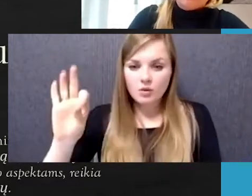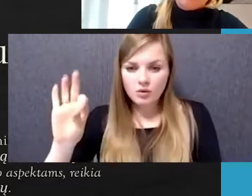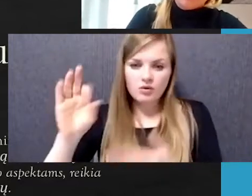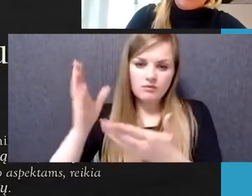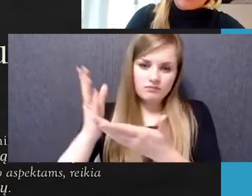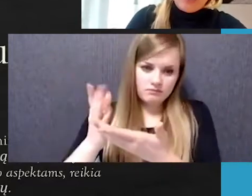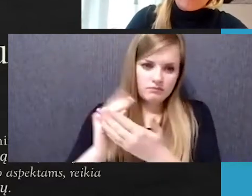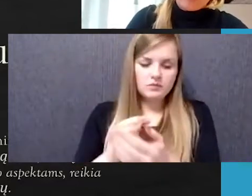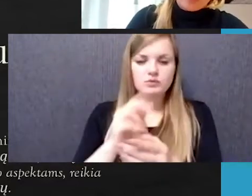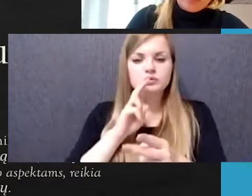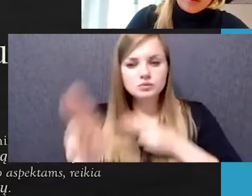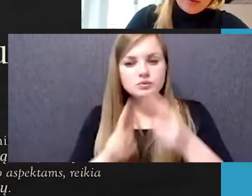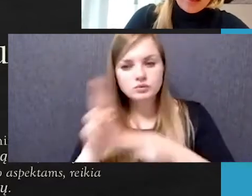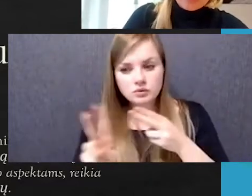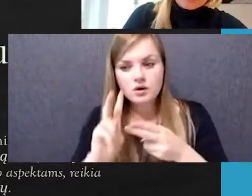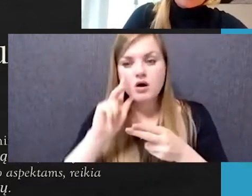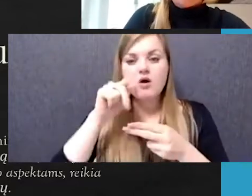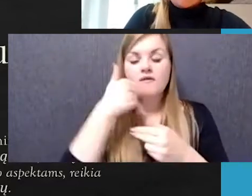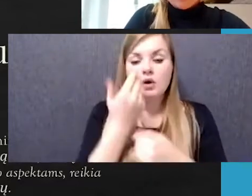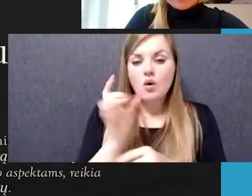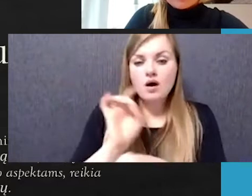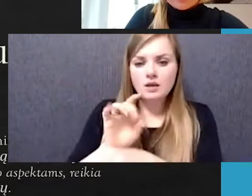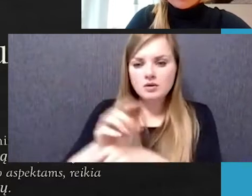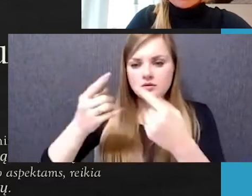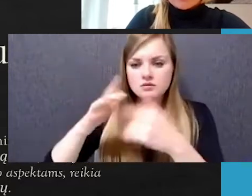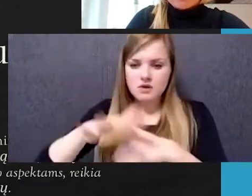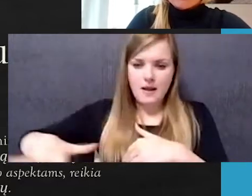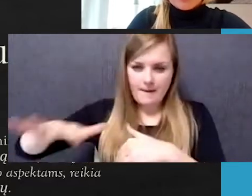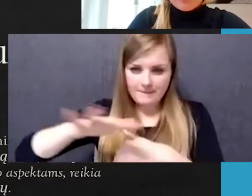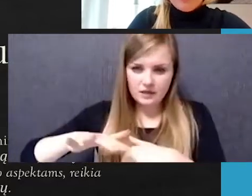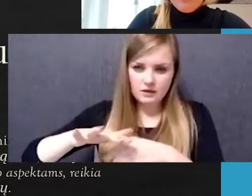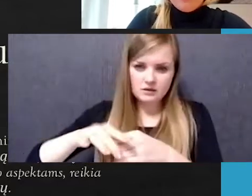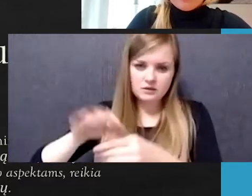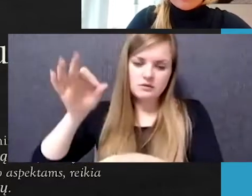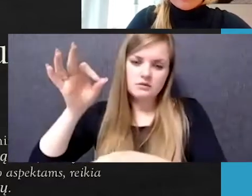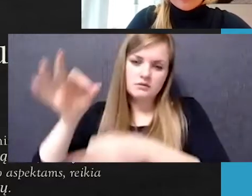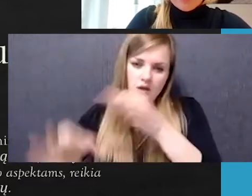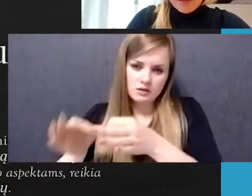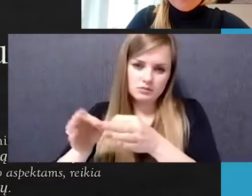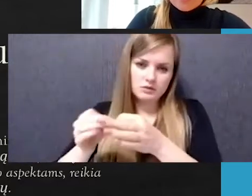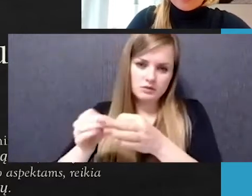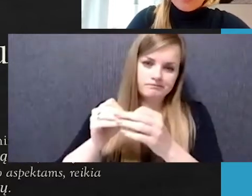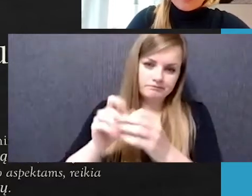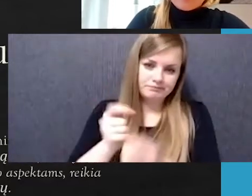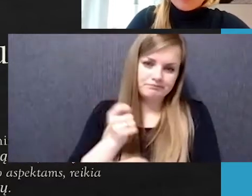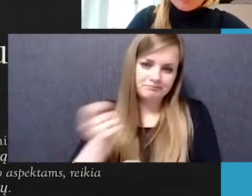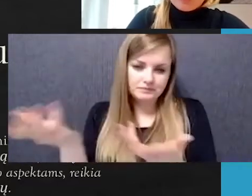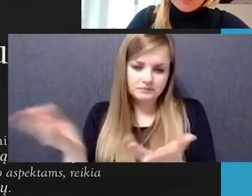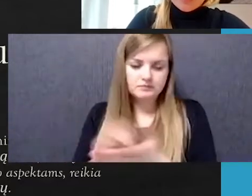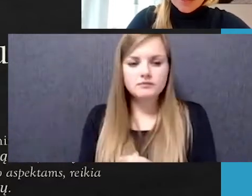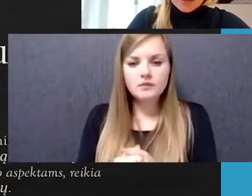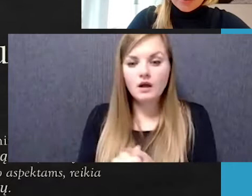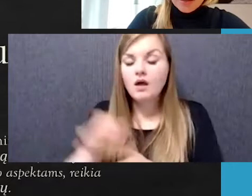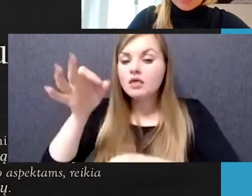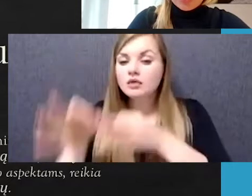The NGO challenged this decision, and it went to other